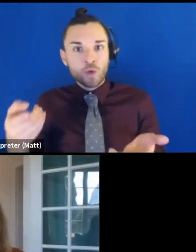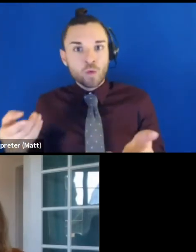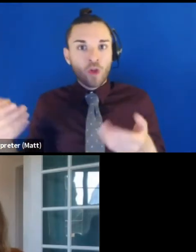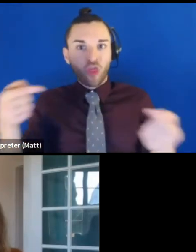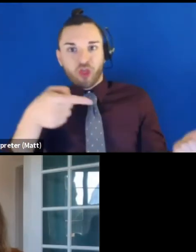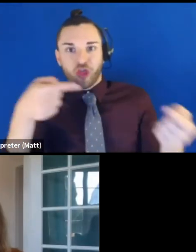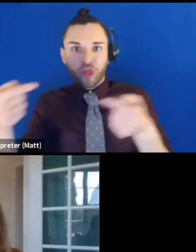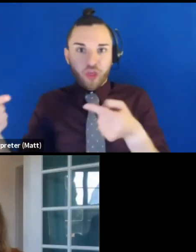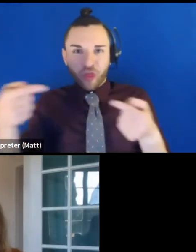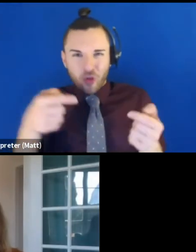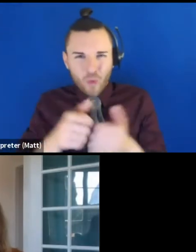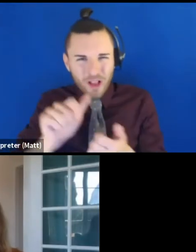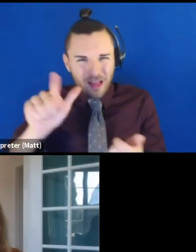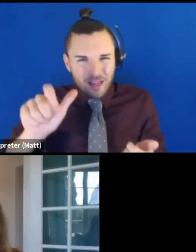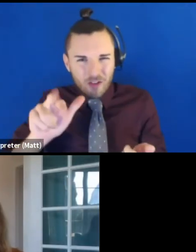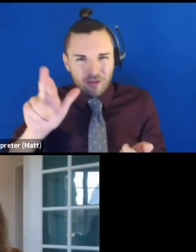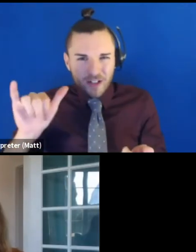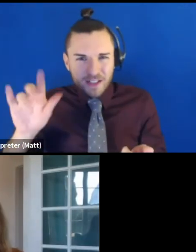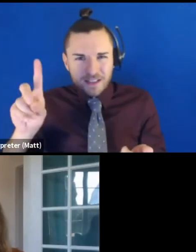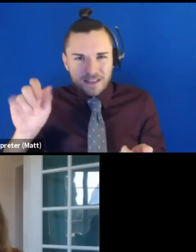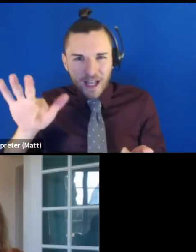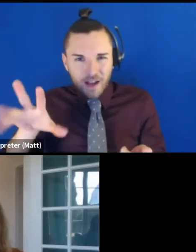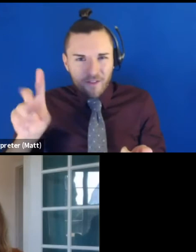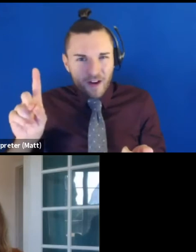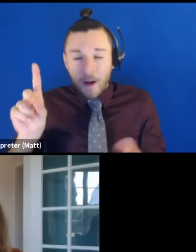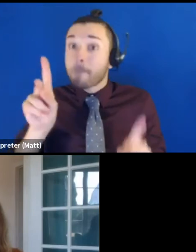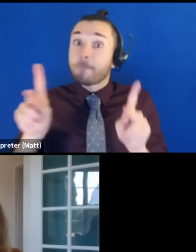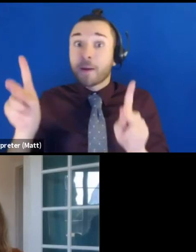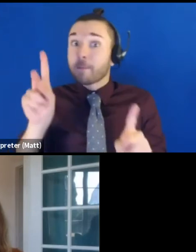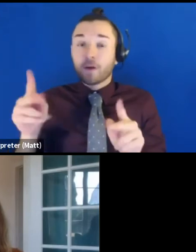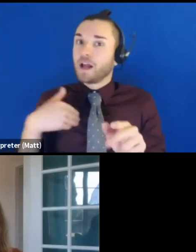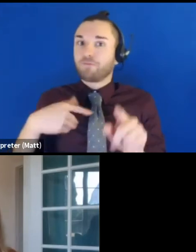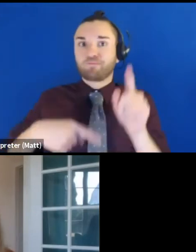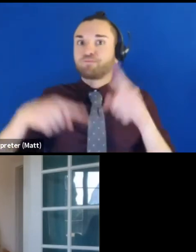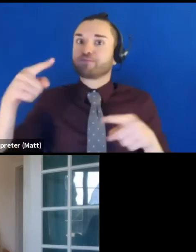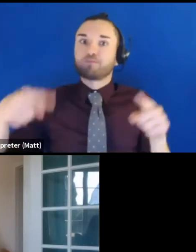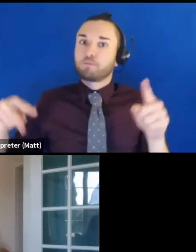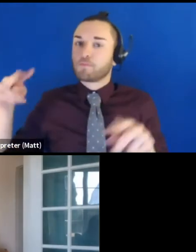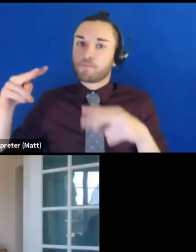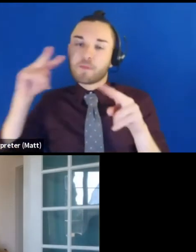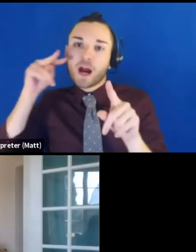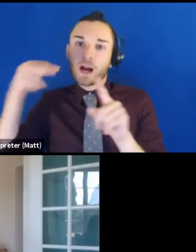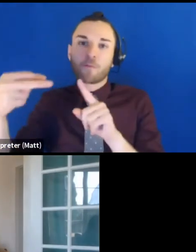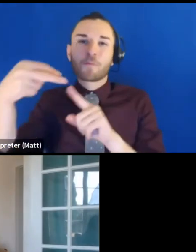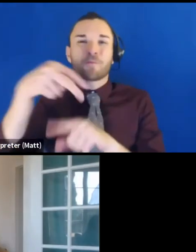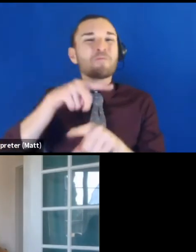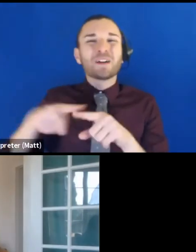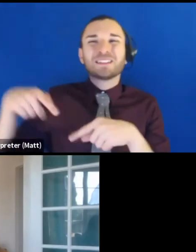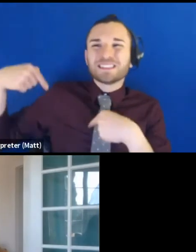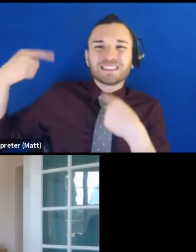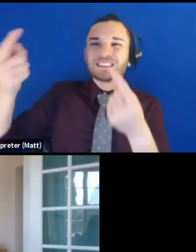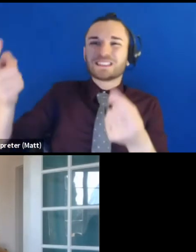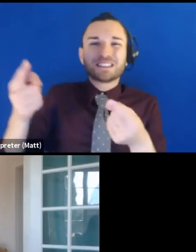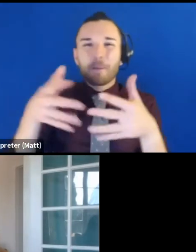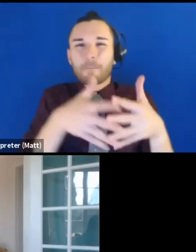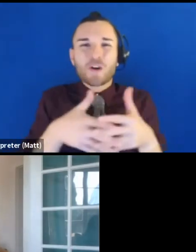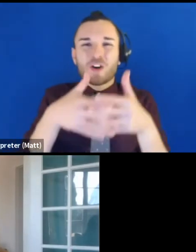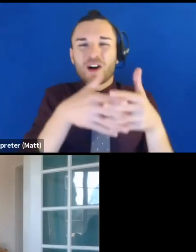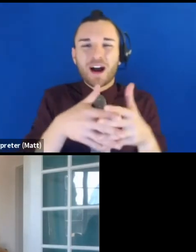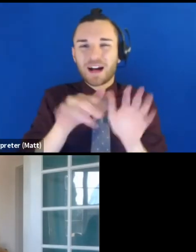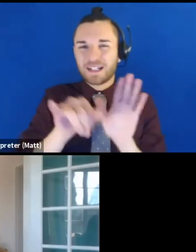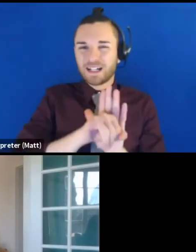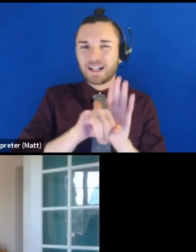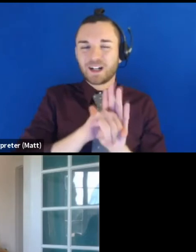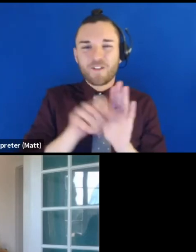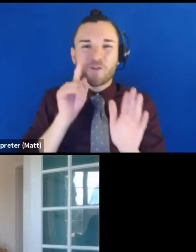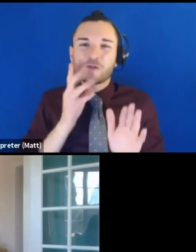So it's not, people would analyze it different ways, but I think that the historical thing in Jewish identity in the United States, which is a little bit,